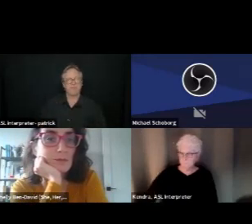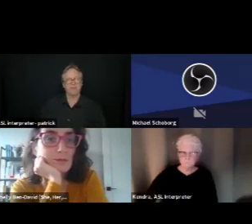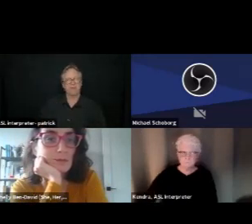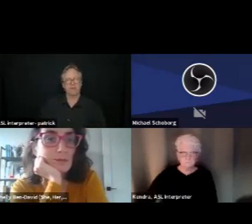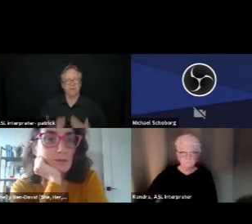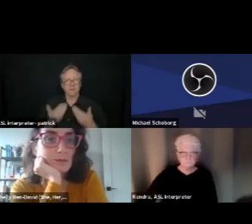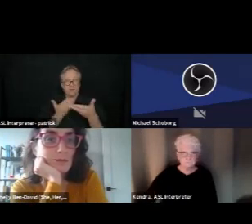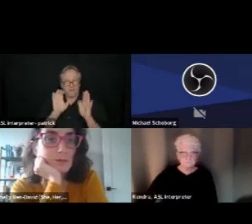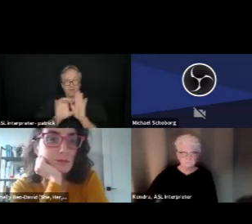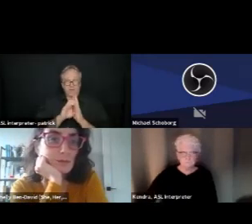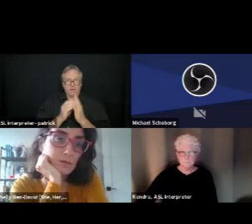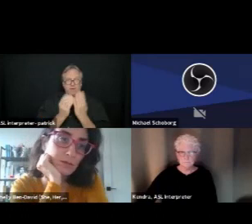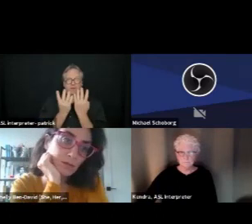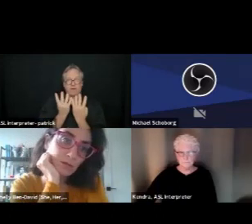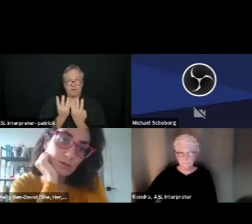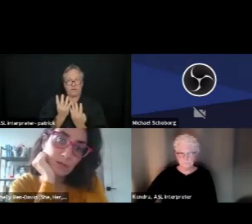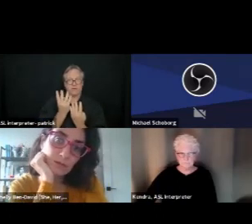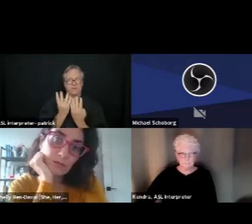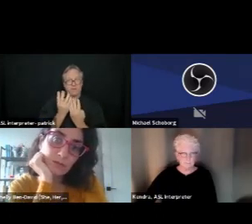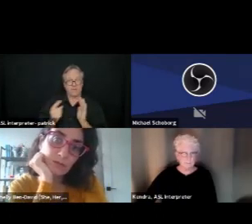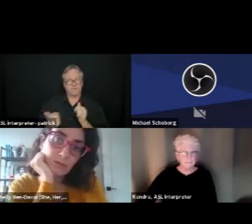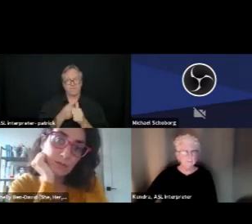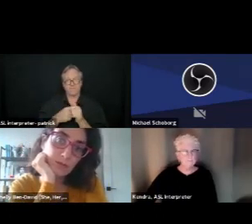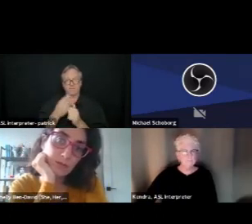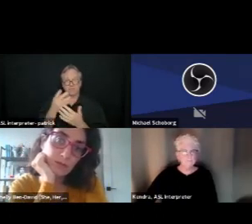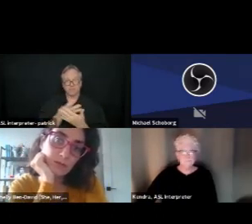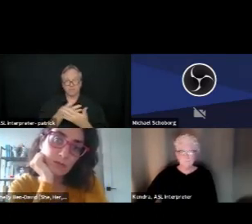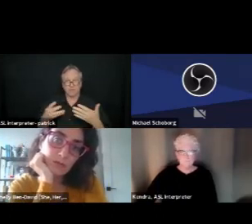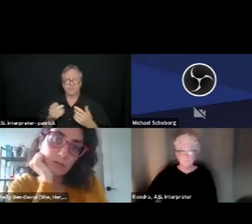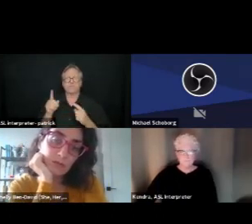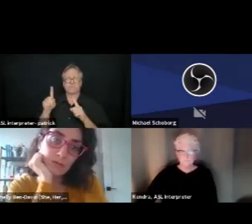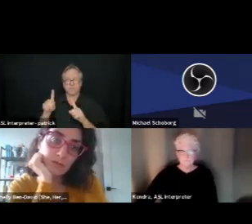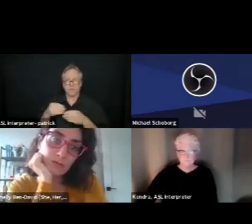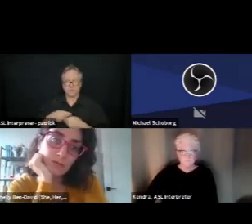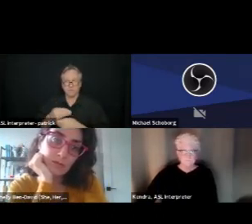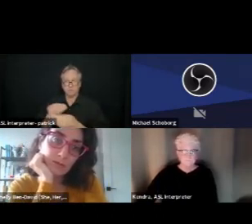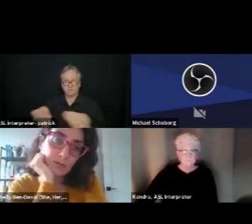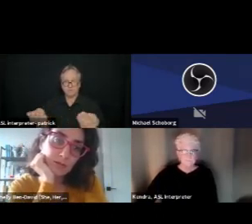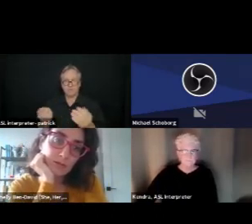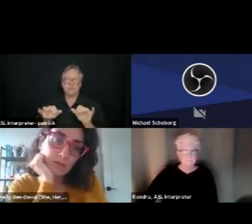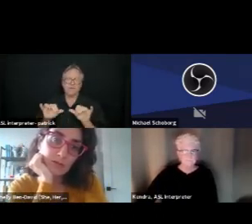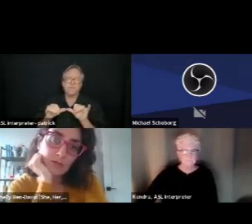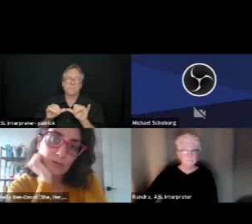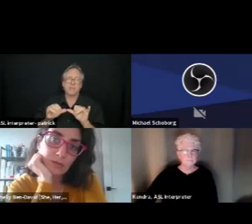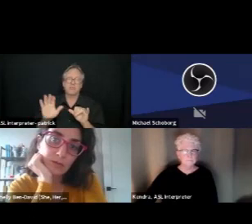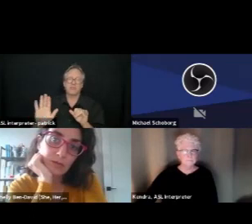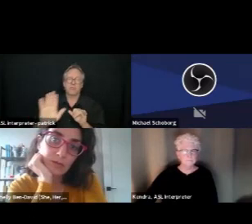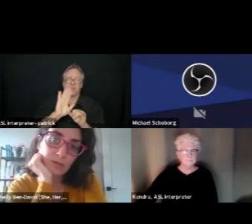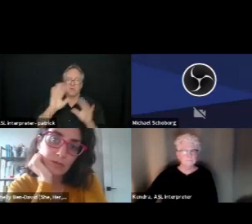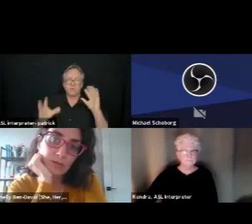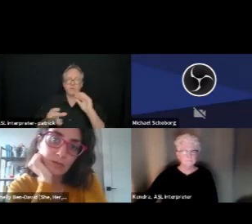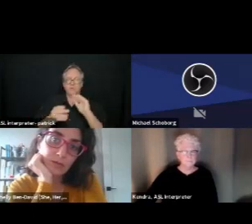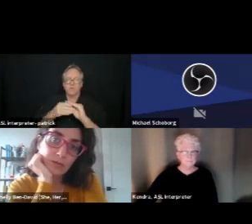So this is the first graph that I'll show you. This is so I gave a questionnaire measuring people's total amount